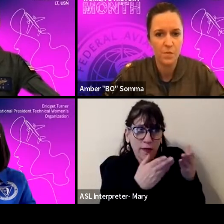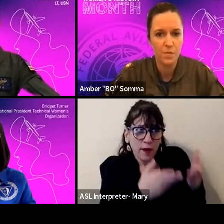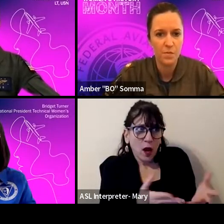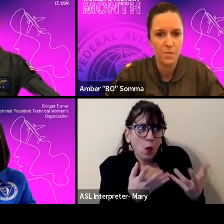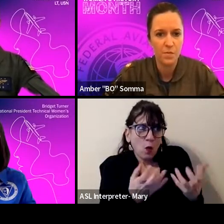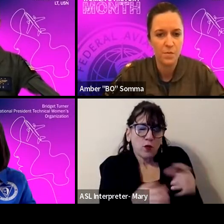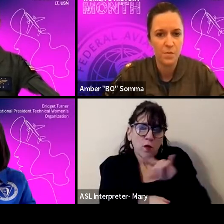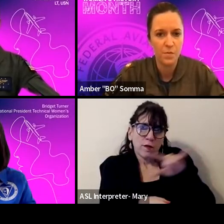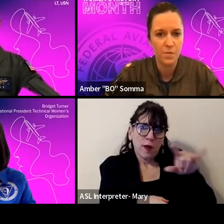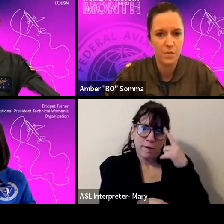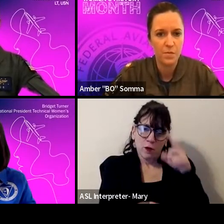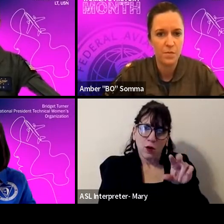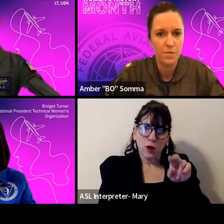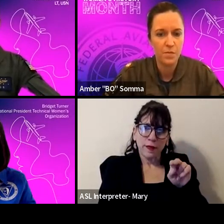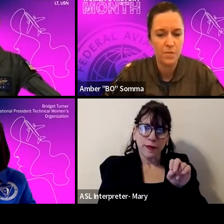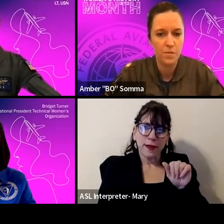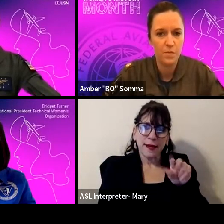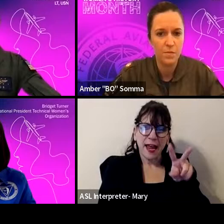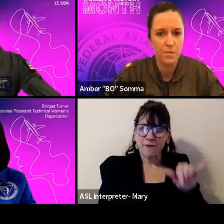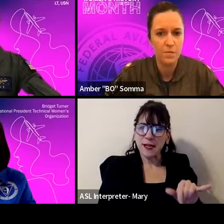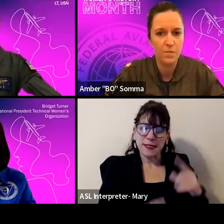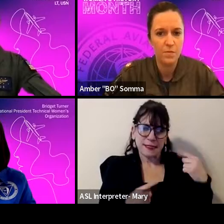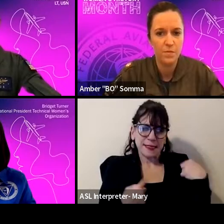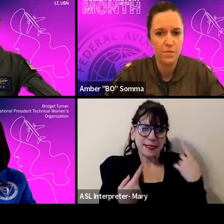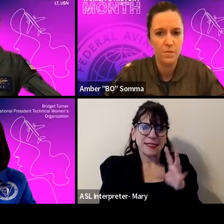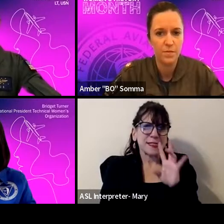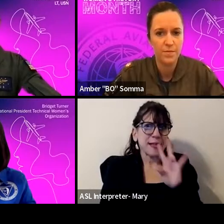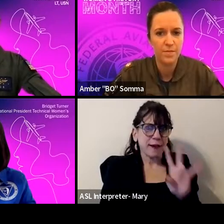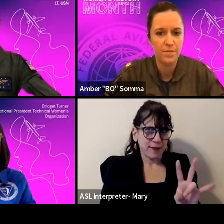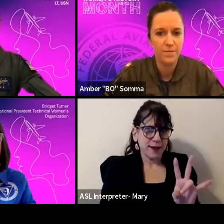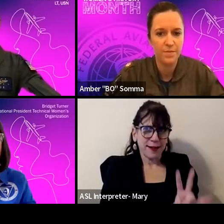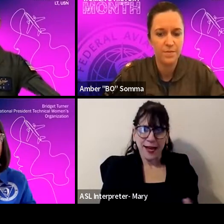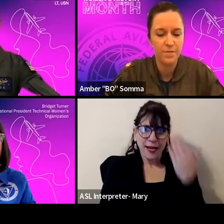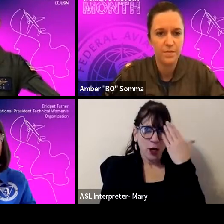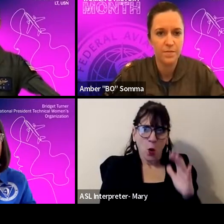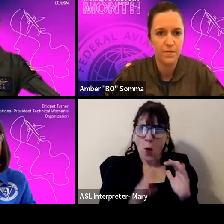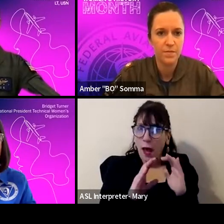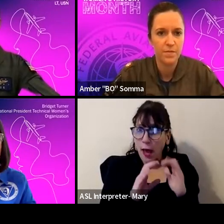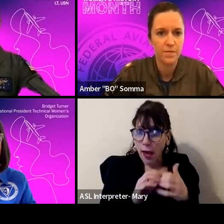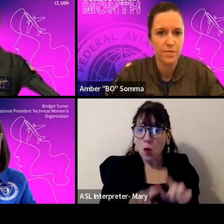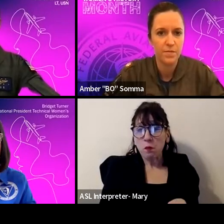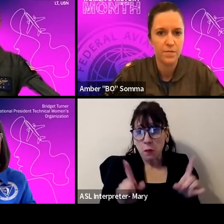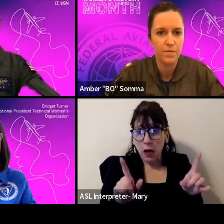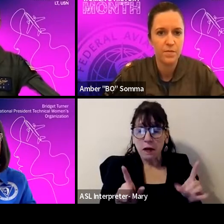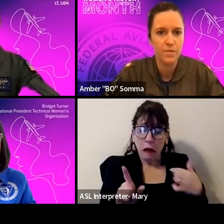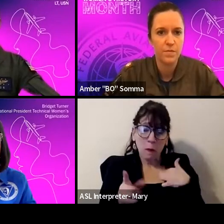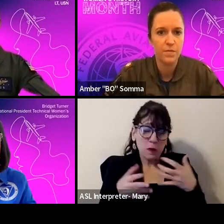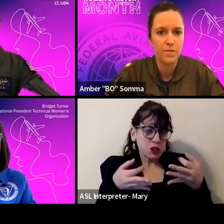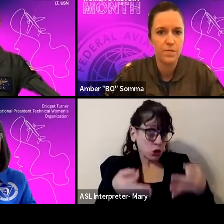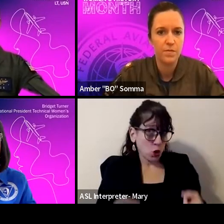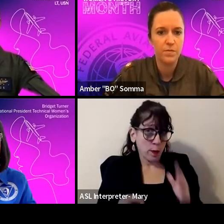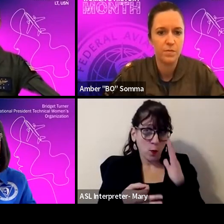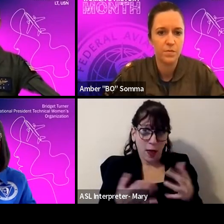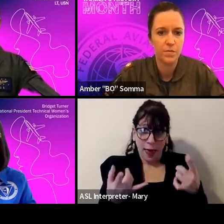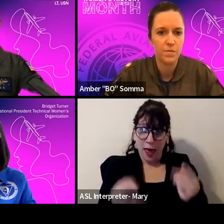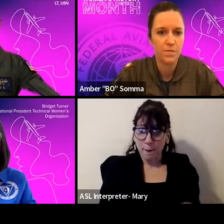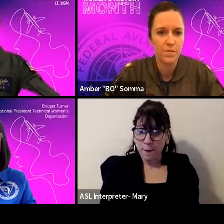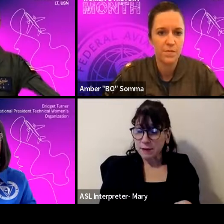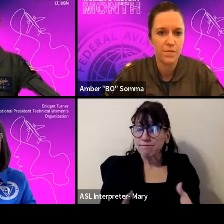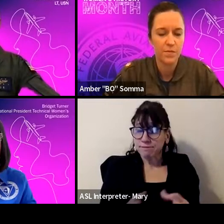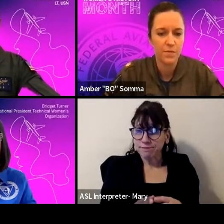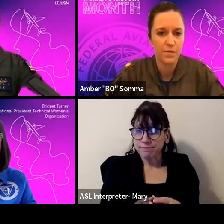Navy since I was about seven. I didn't know how I was going to do it, but I was determined it was going to happen somehow.